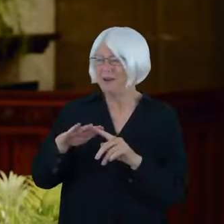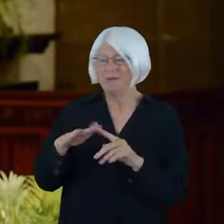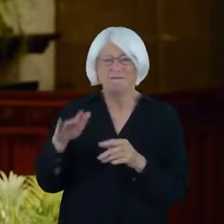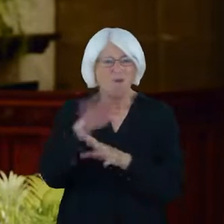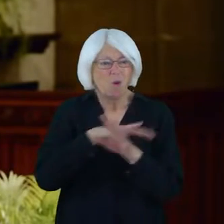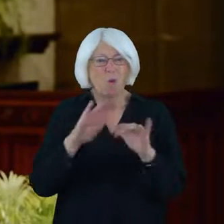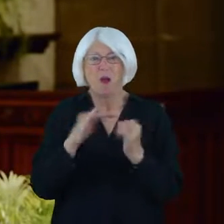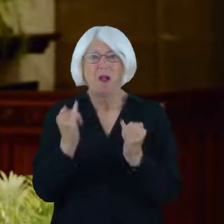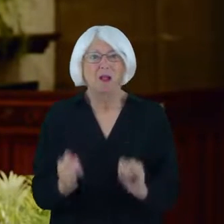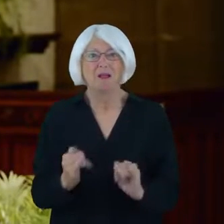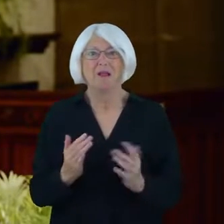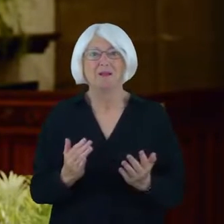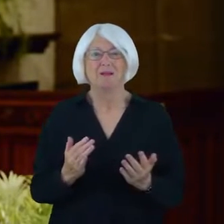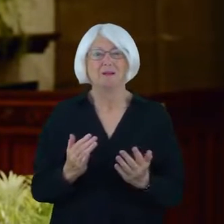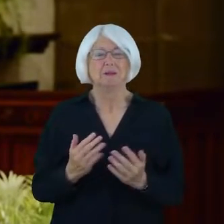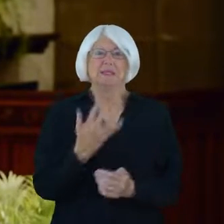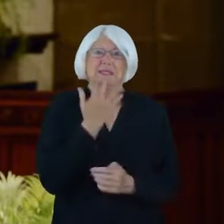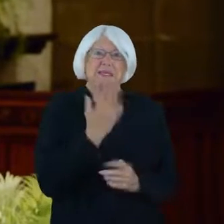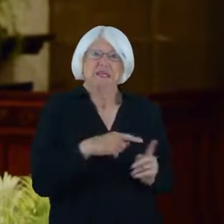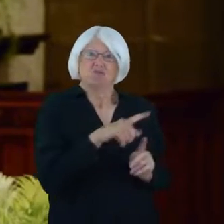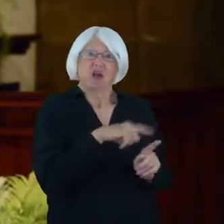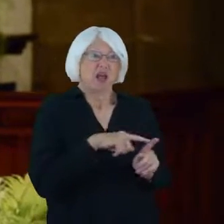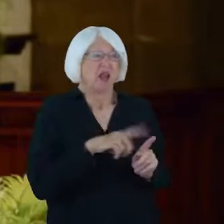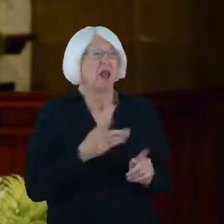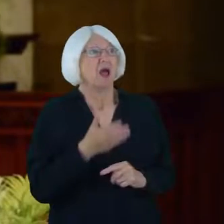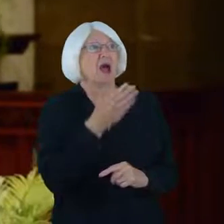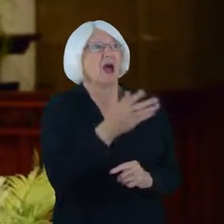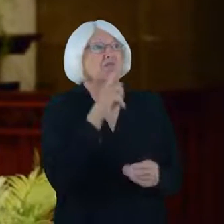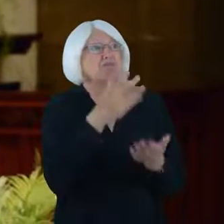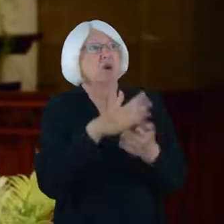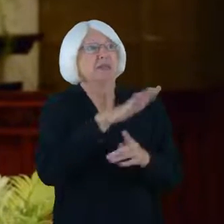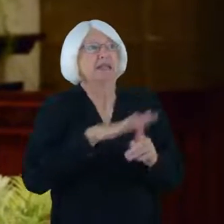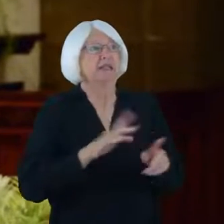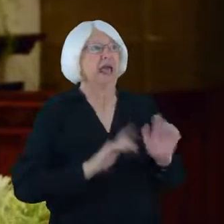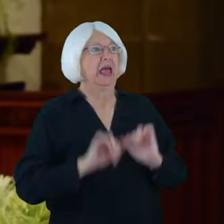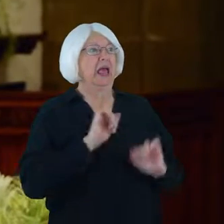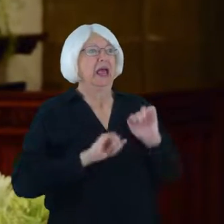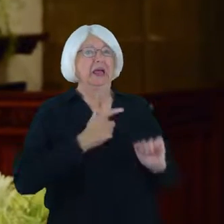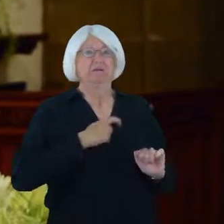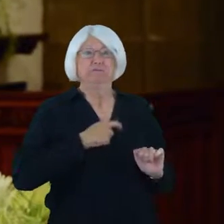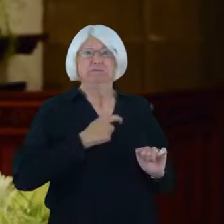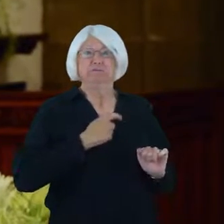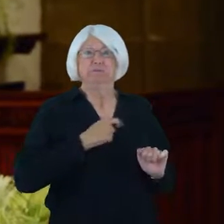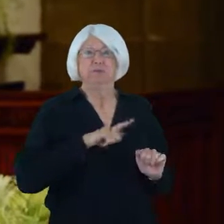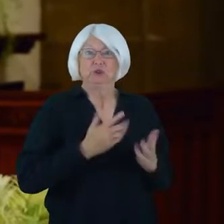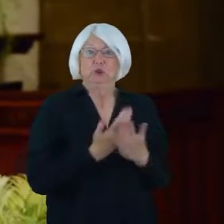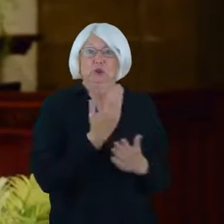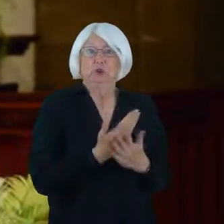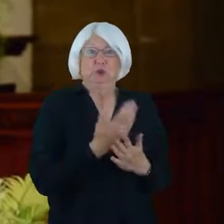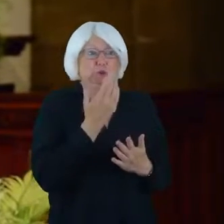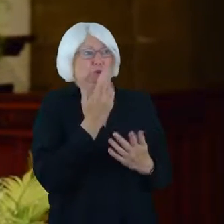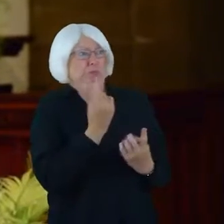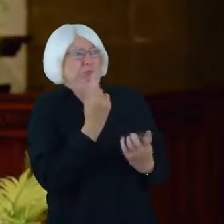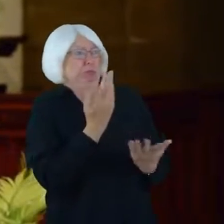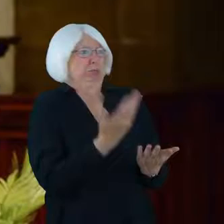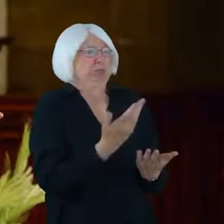world. The Israelites were afraid to enter Canaan because it was so new and strange, but eventually